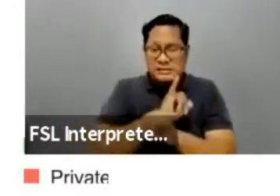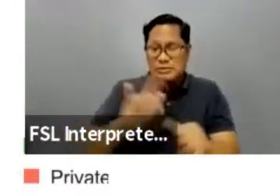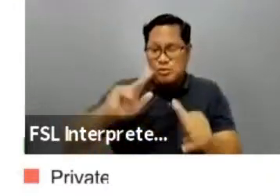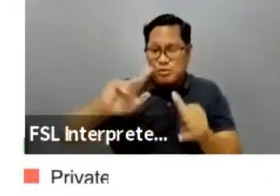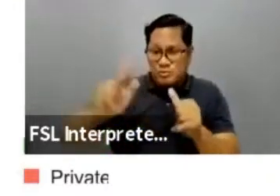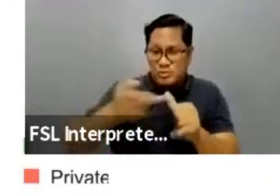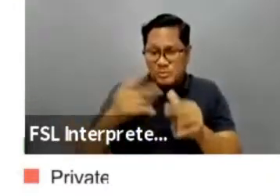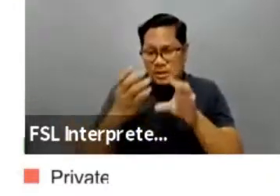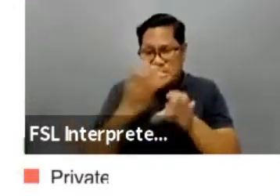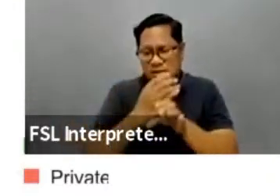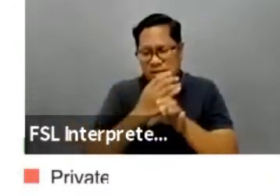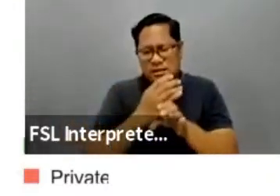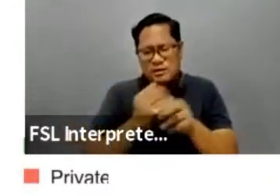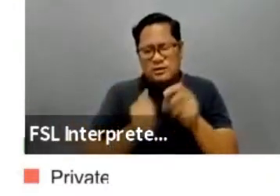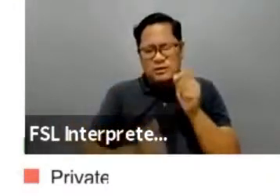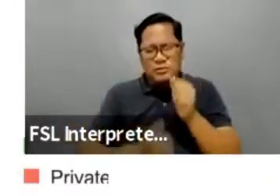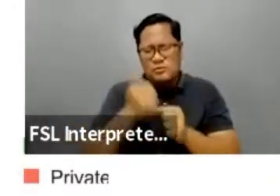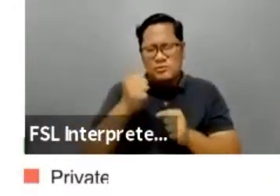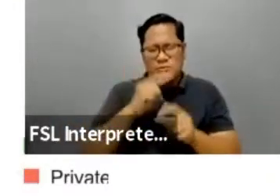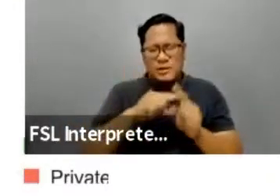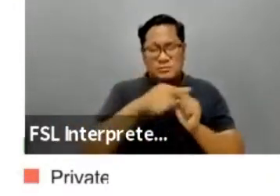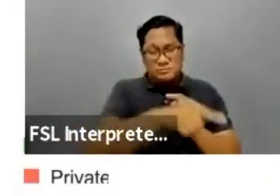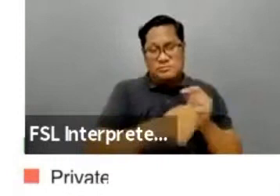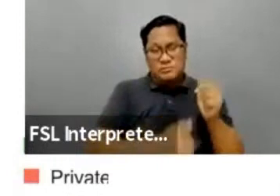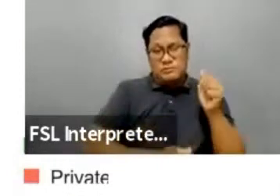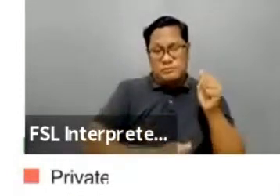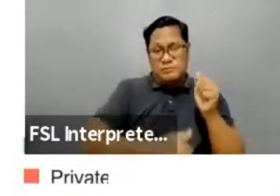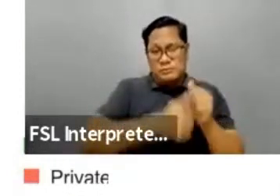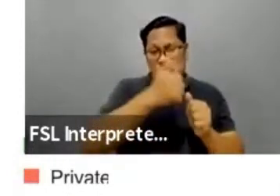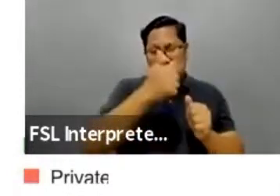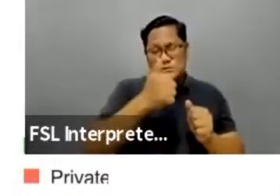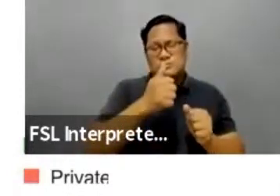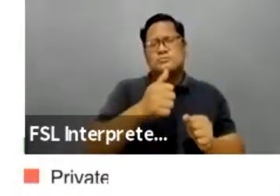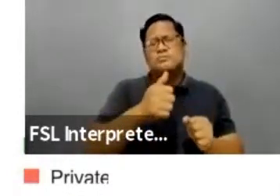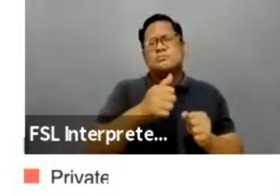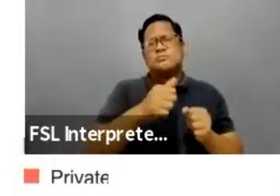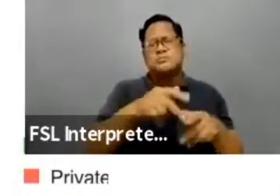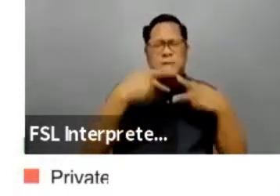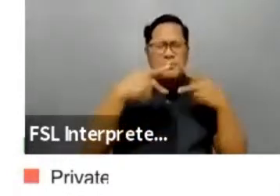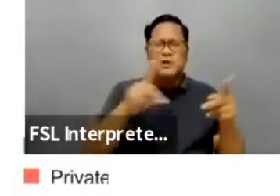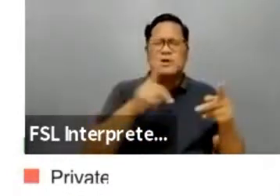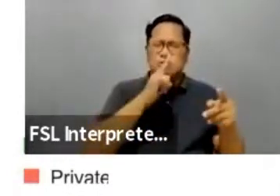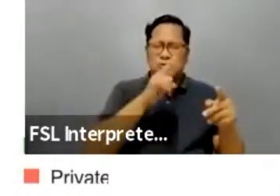for both private and public. That's the design.